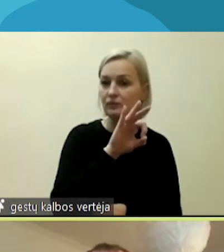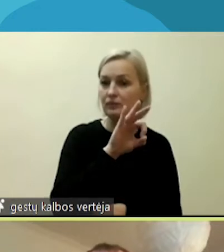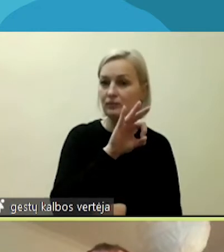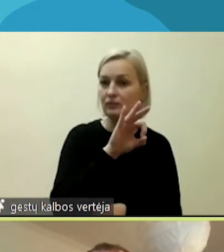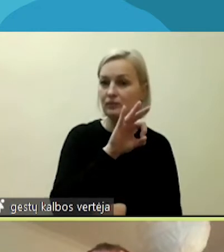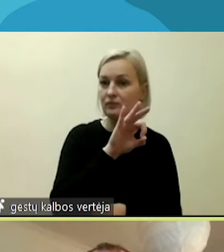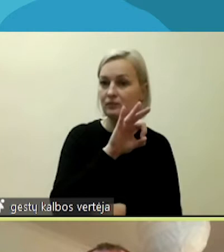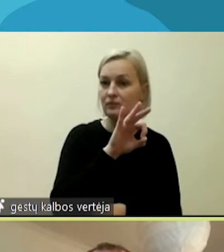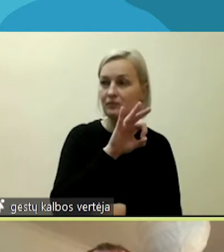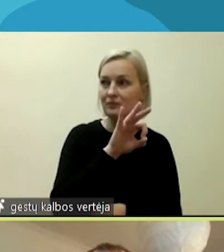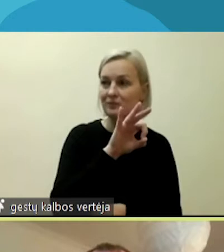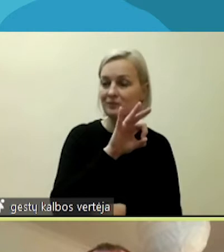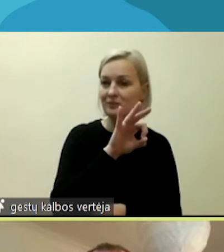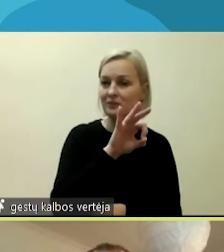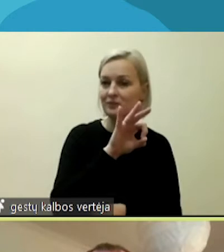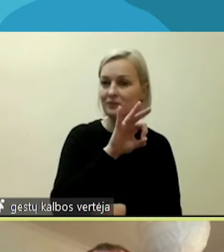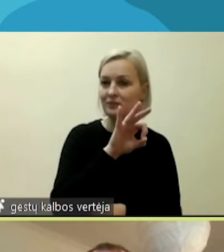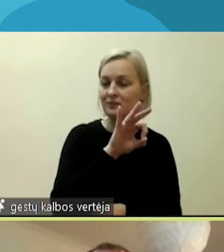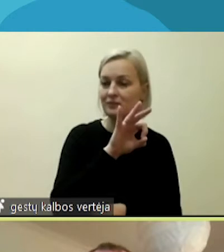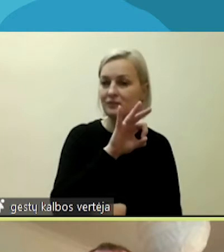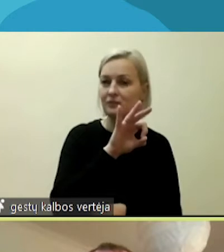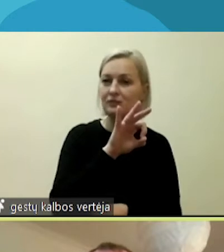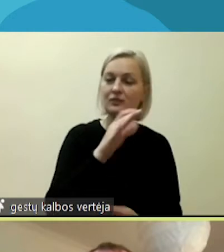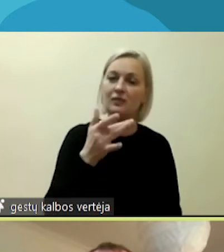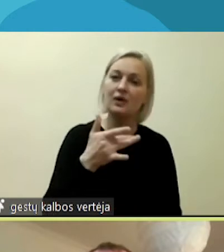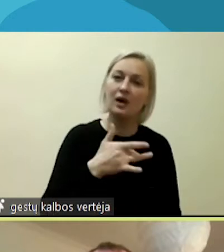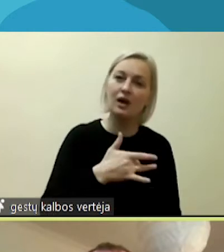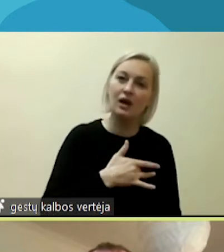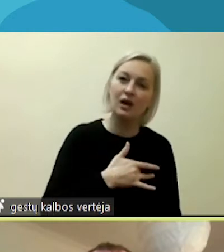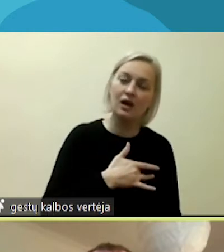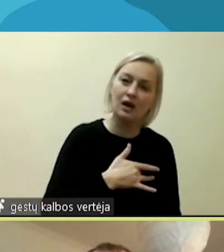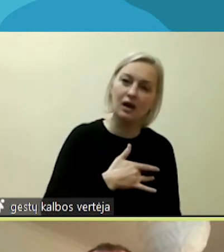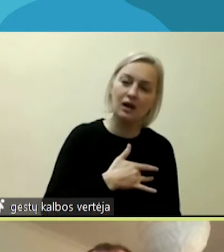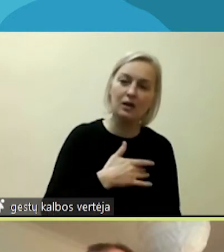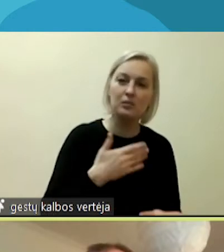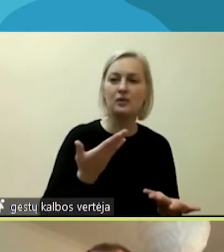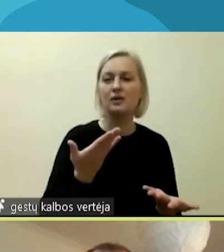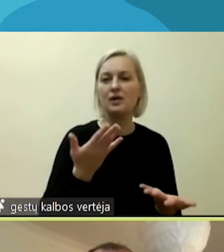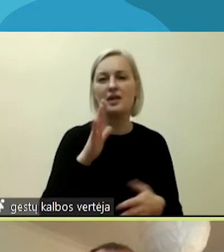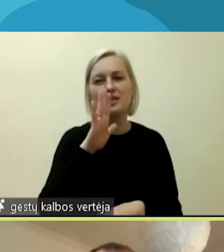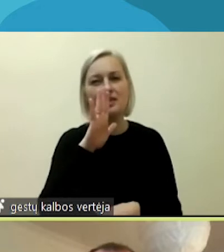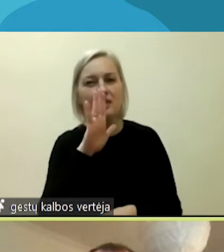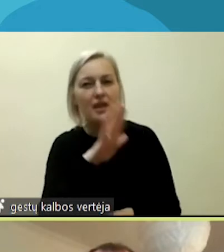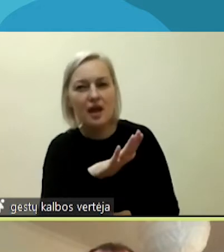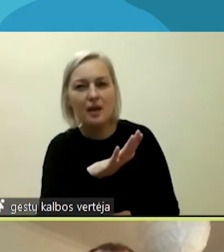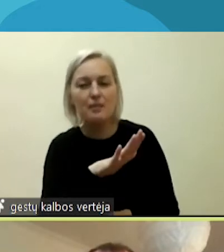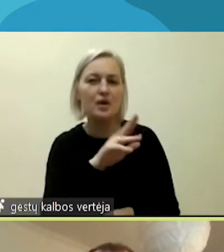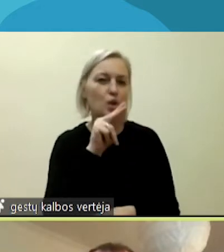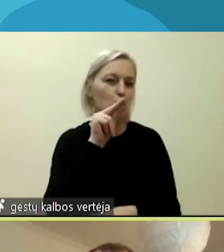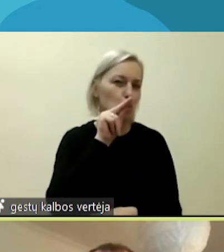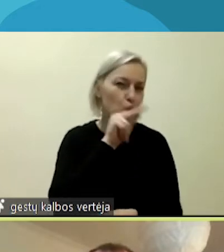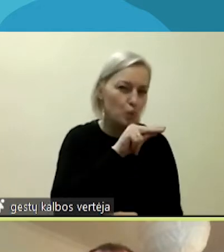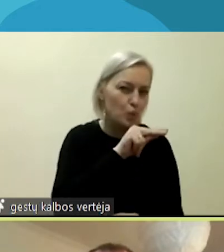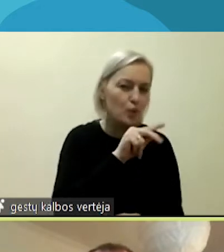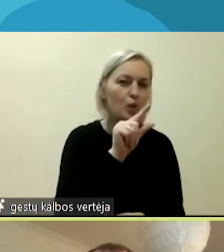it's also useful for us. It's also it makes it easier for us to encourage people to report to